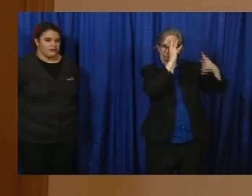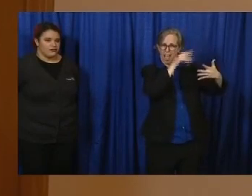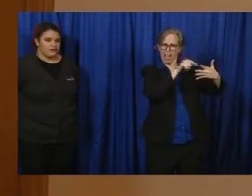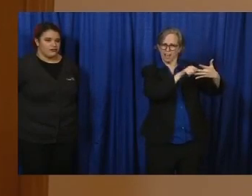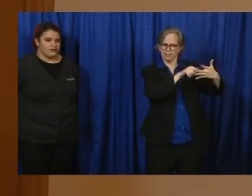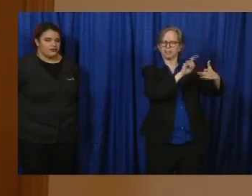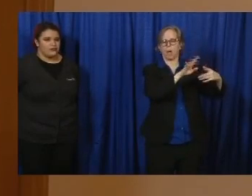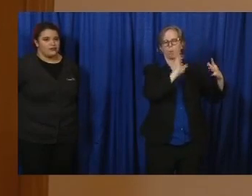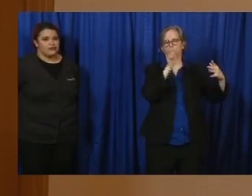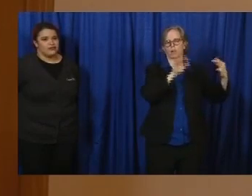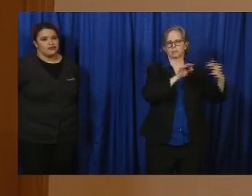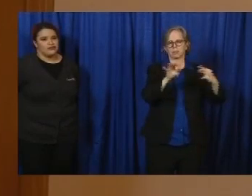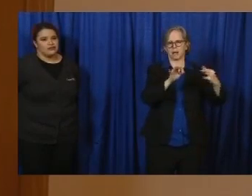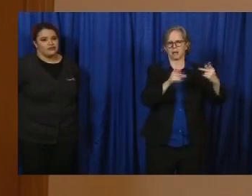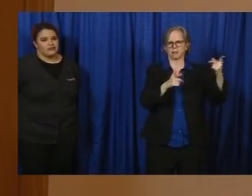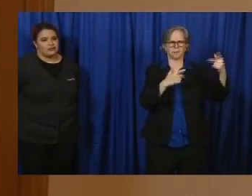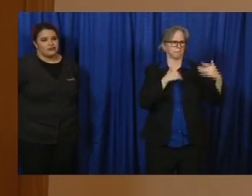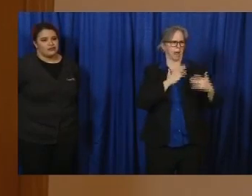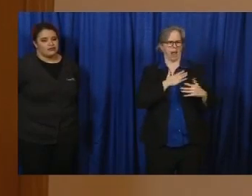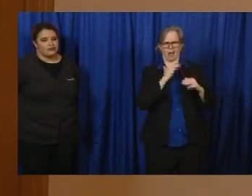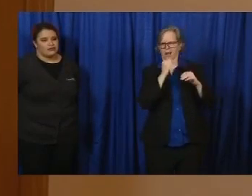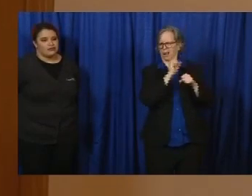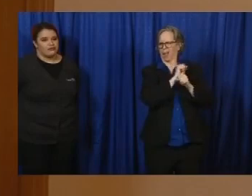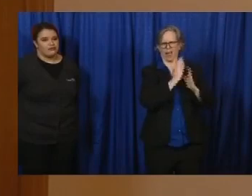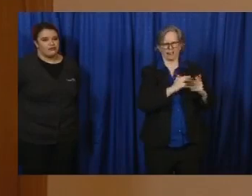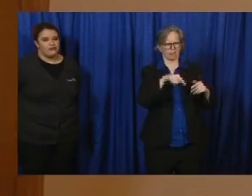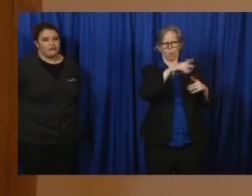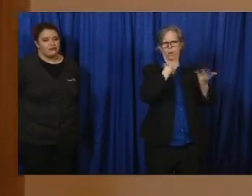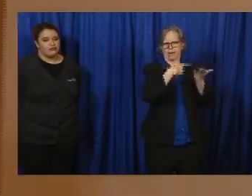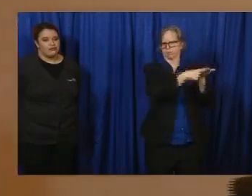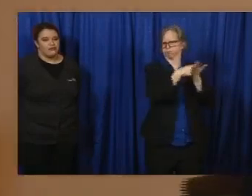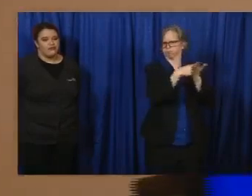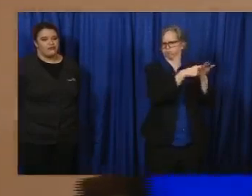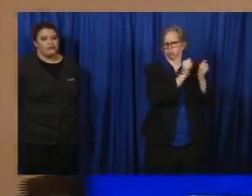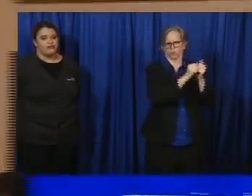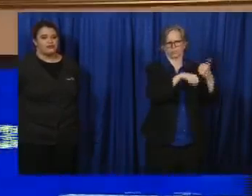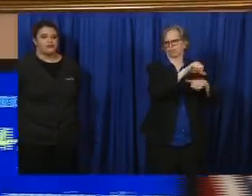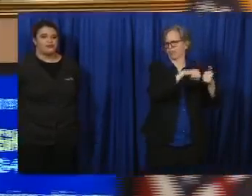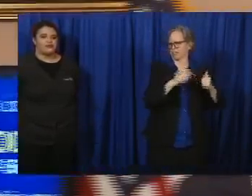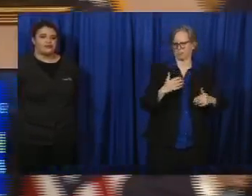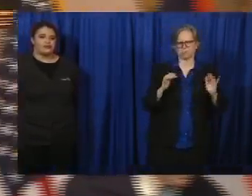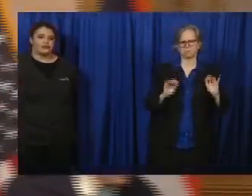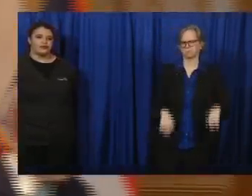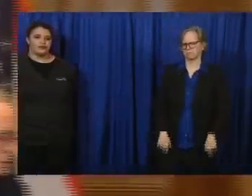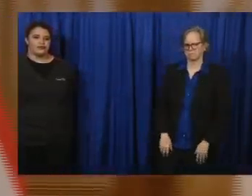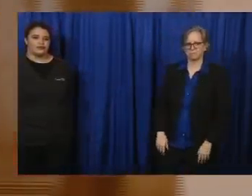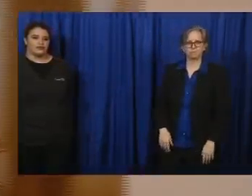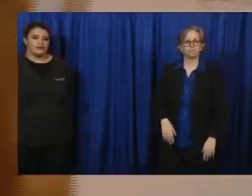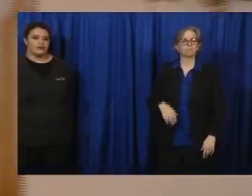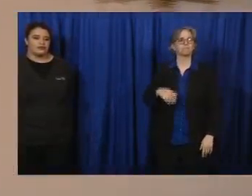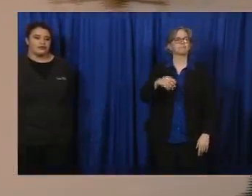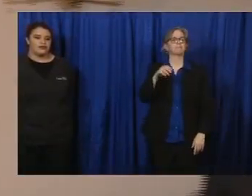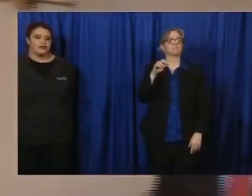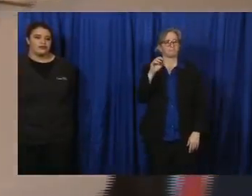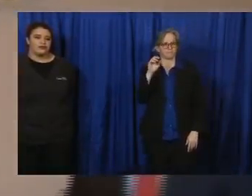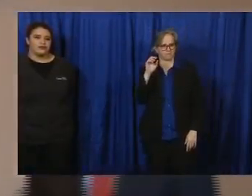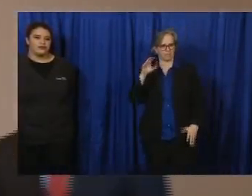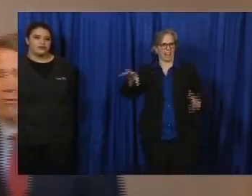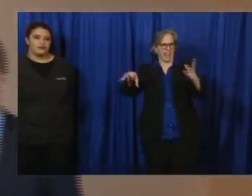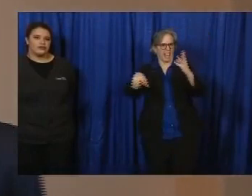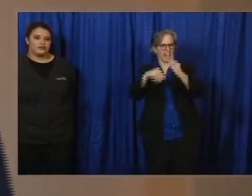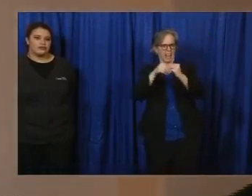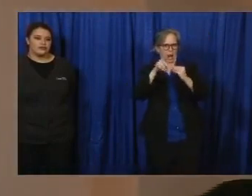colleagues and they're all talking through those numbers. Yeah, and Andrew, In support of what Dr. Acton just